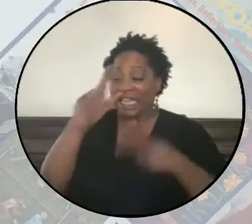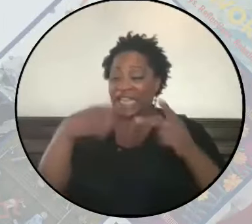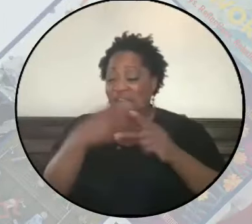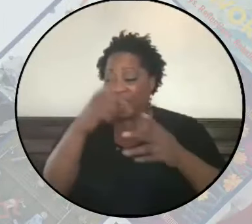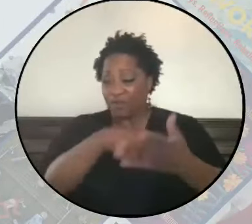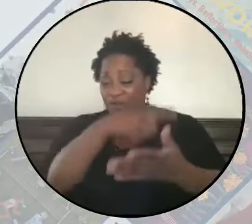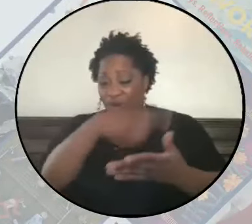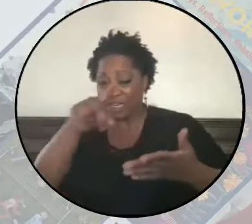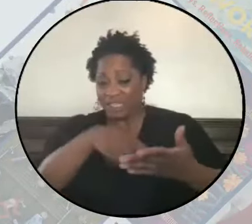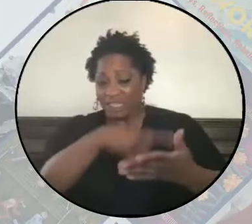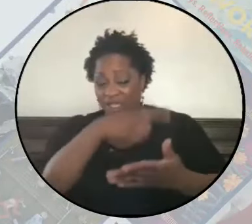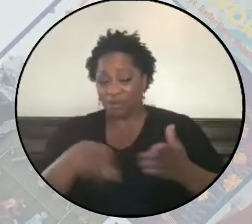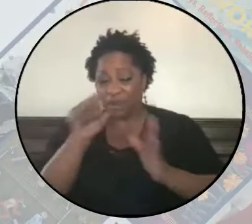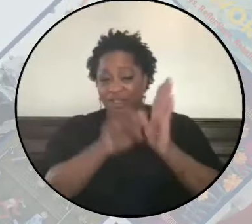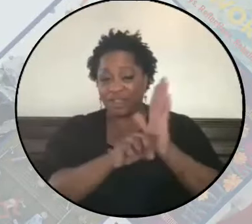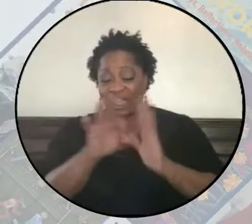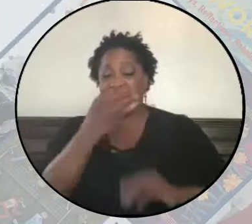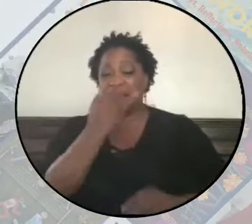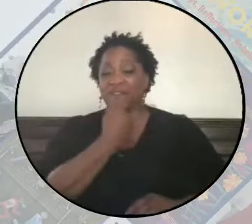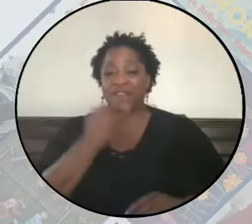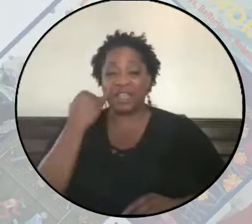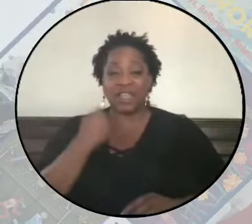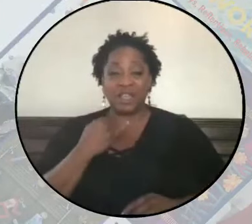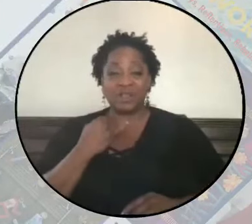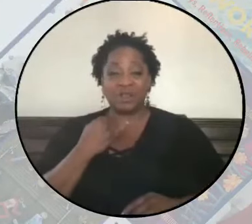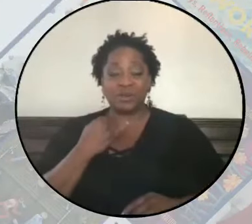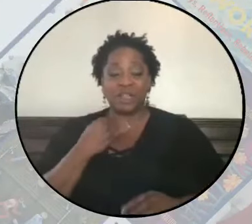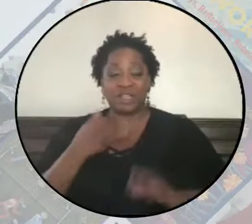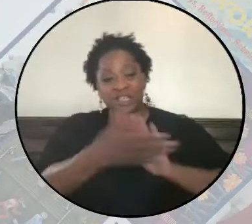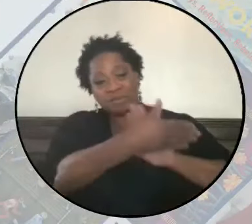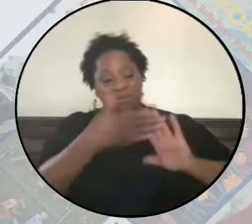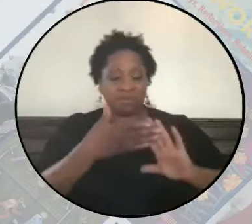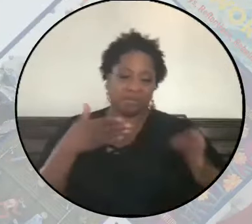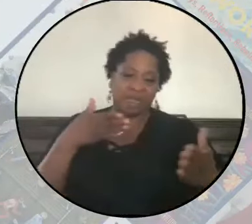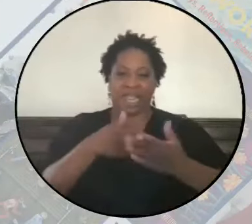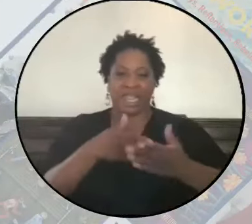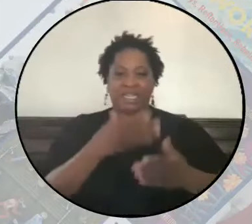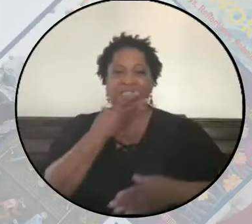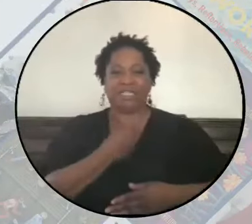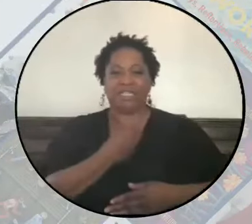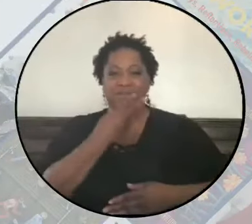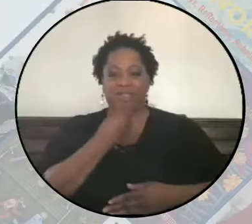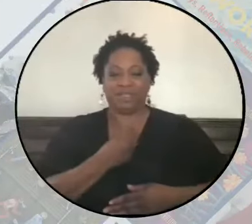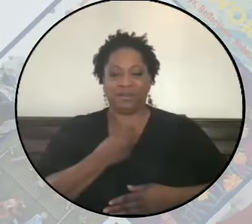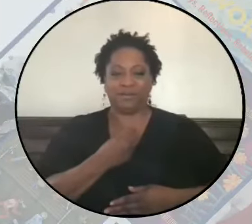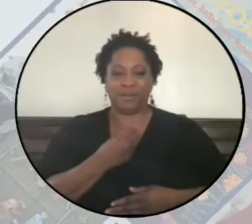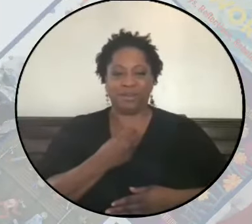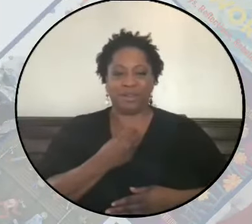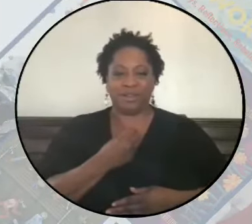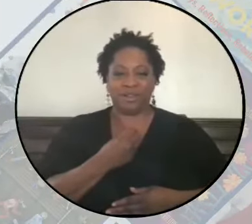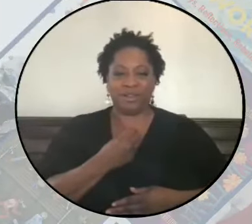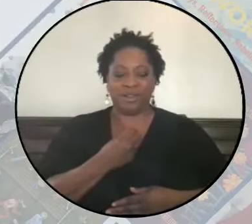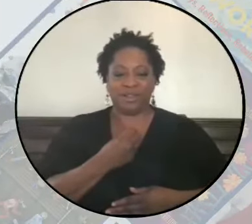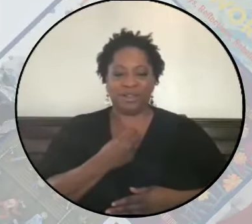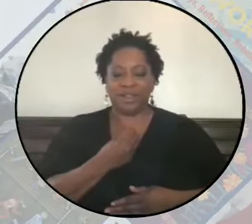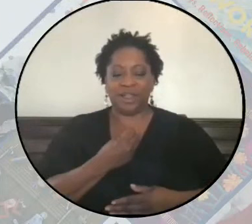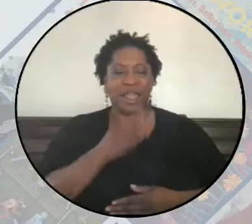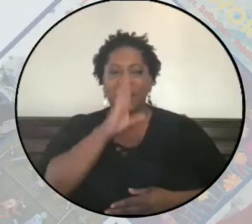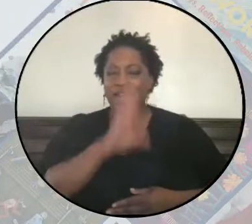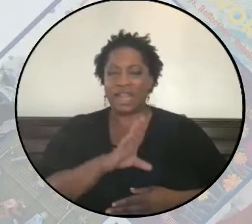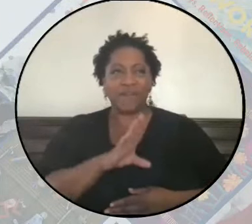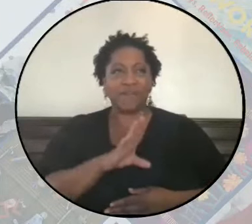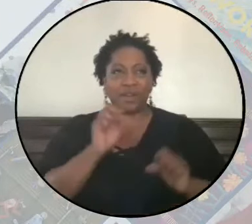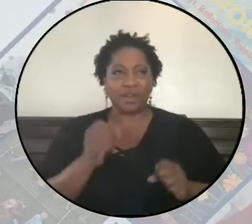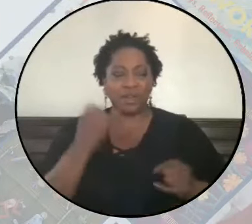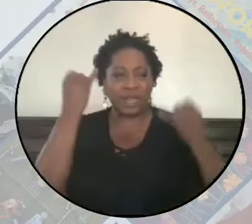of the state of Israel is tantamount to anti semitism and I I could have never